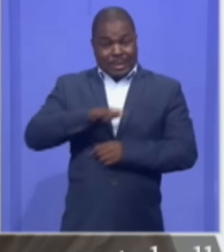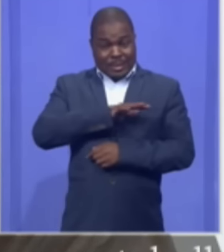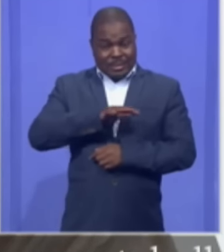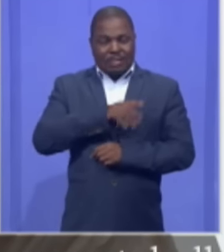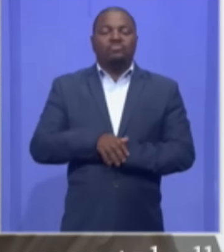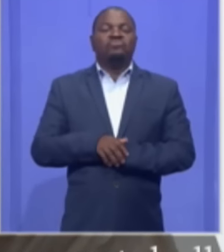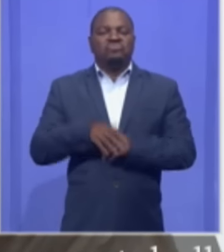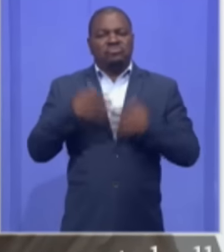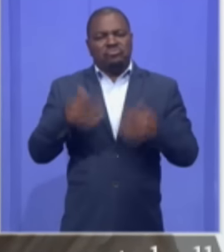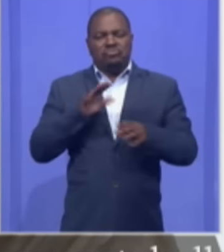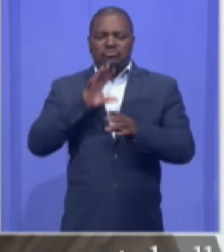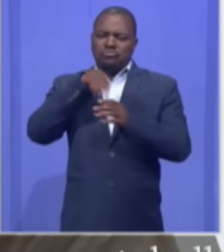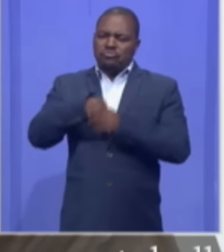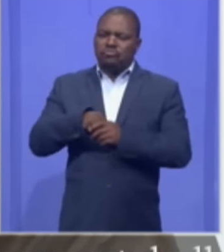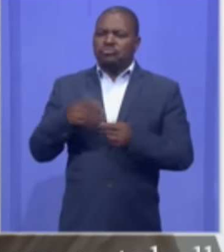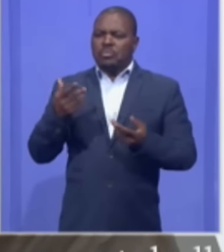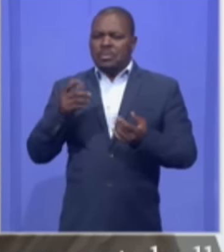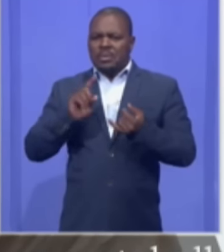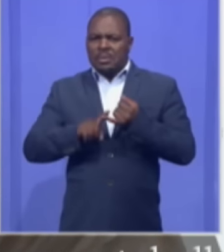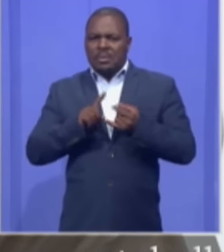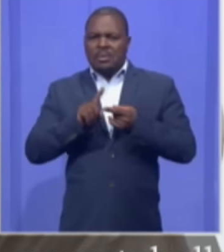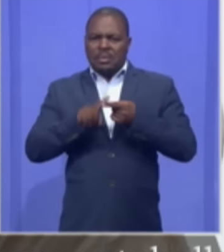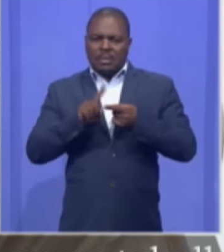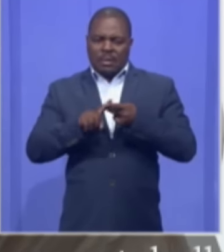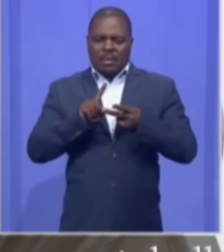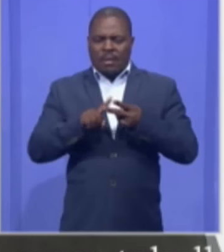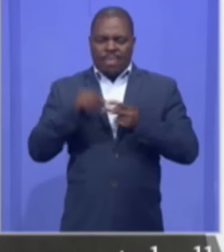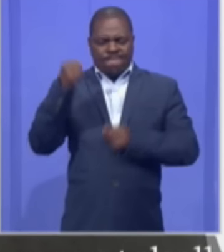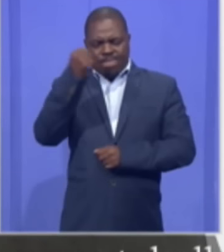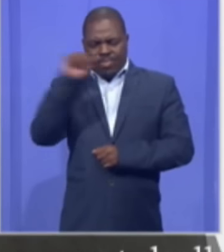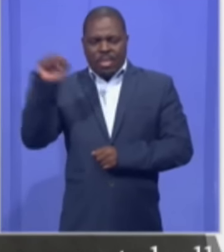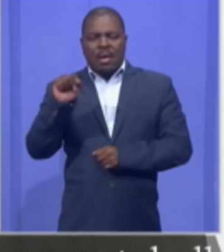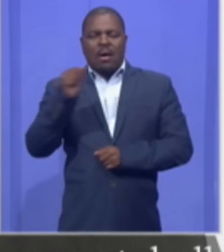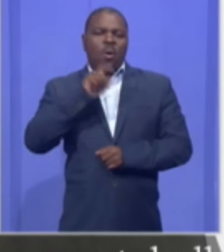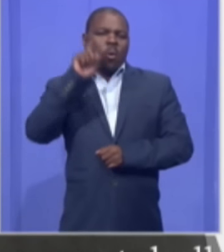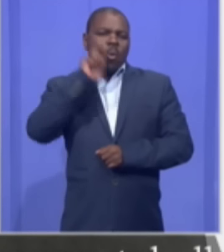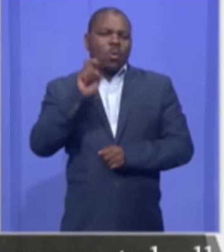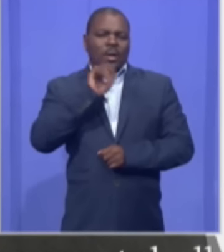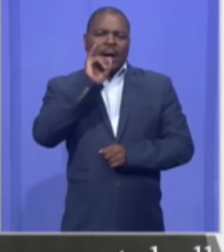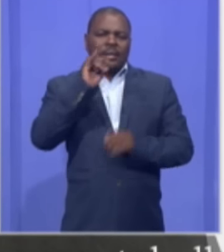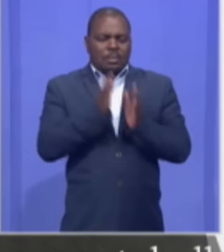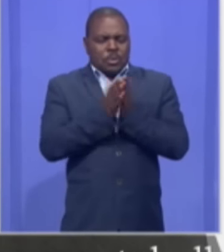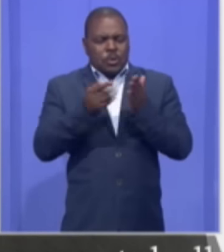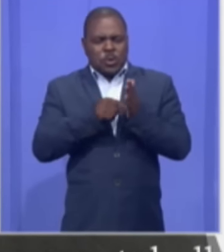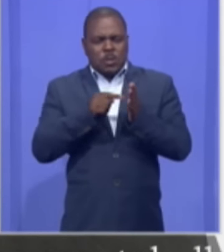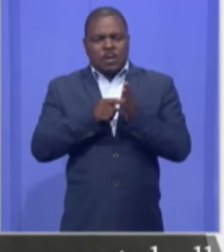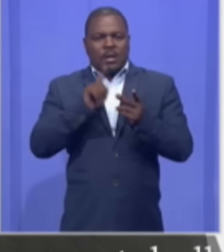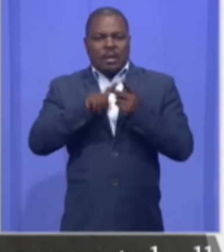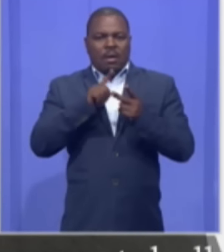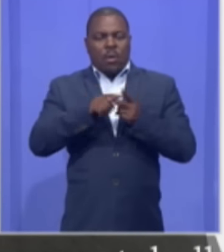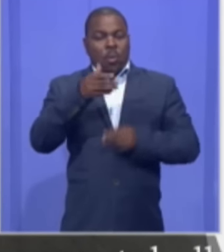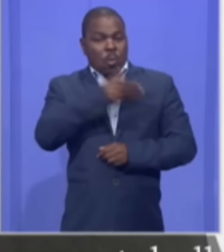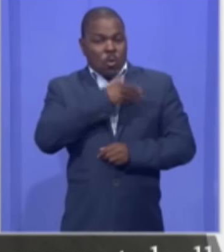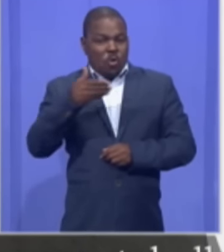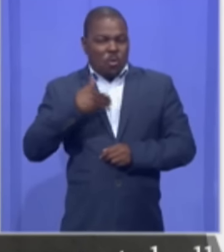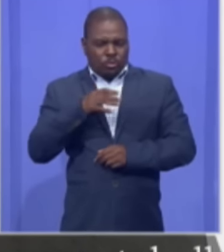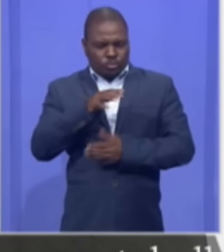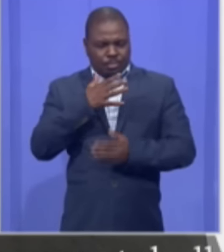botlhokwa mo kemong kgatlhanong le go tsholwa ga dipasa, e leng letsholo le le neng le eteletswe pele ke basadi ba di